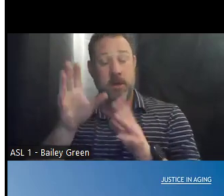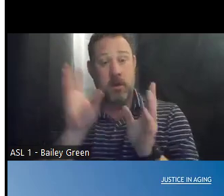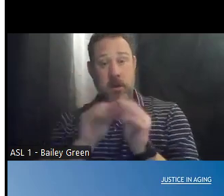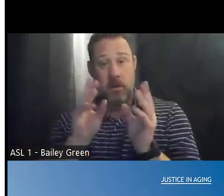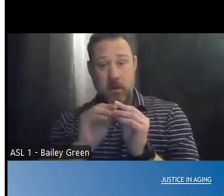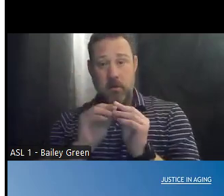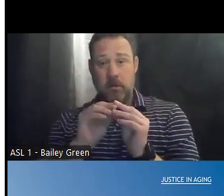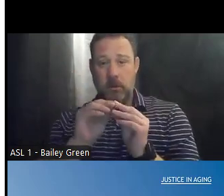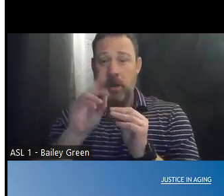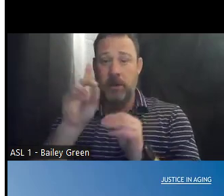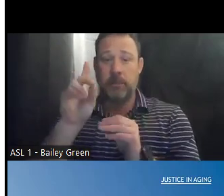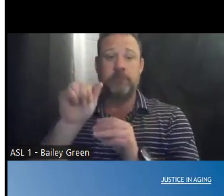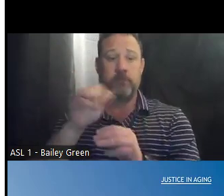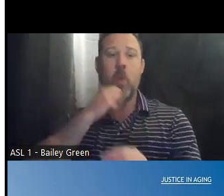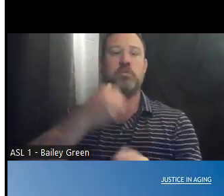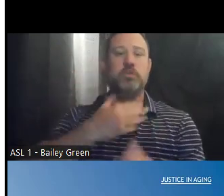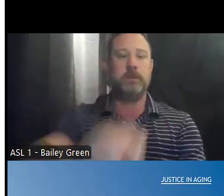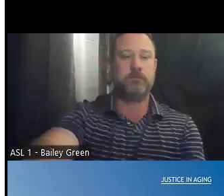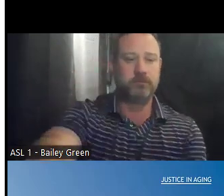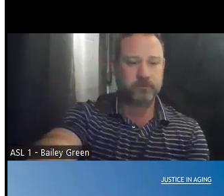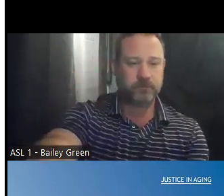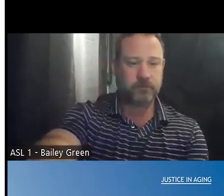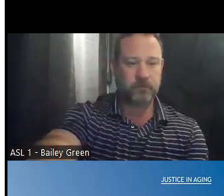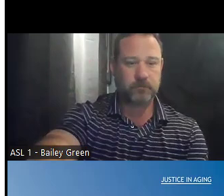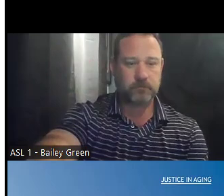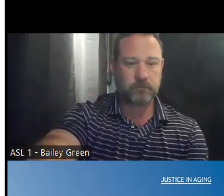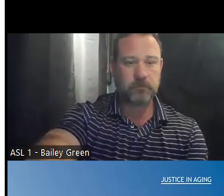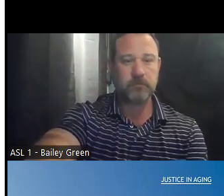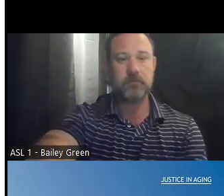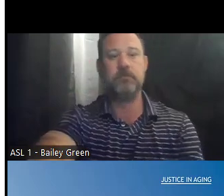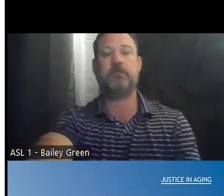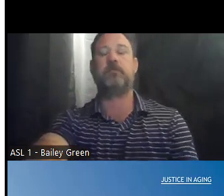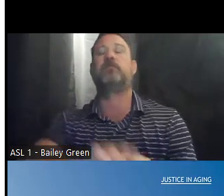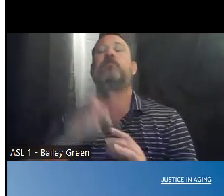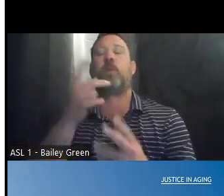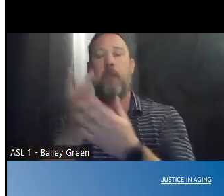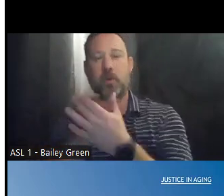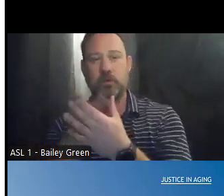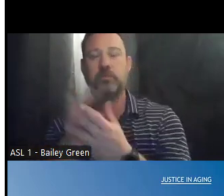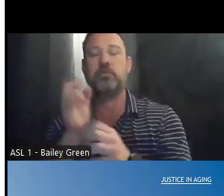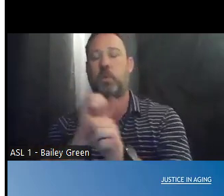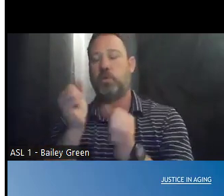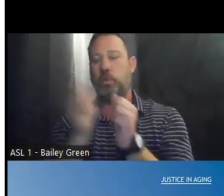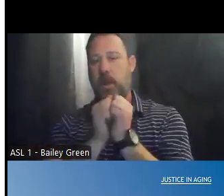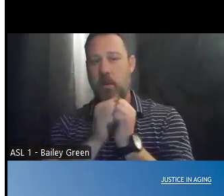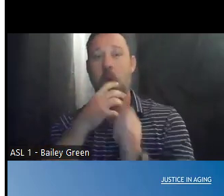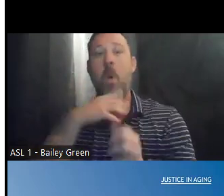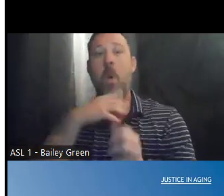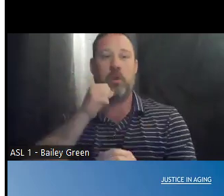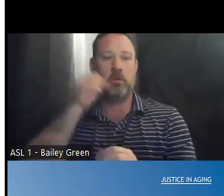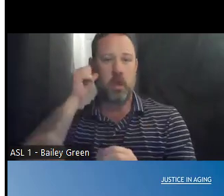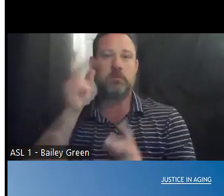convene disability and aging advocates and stakeholders and state partners to work together to ensure that older adults and people